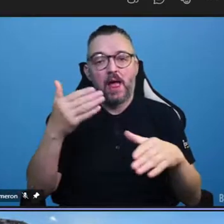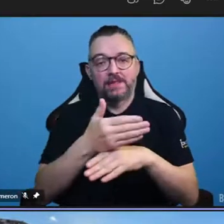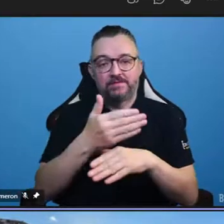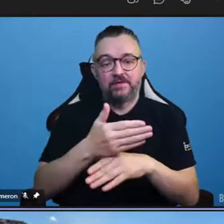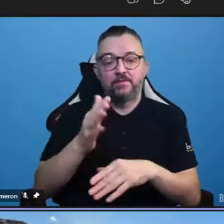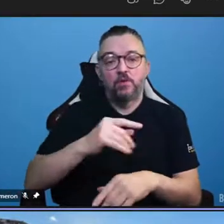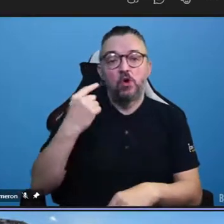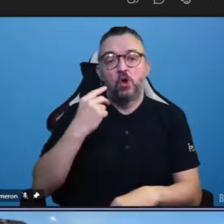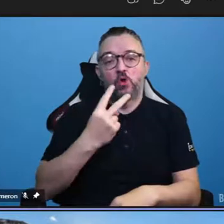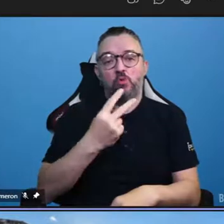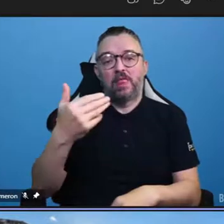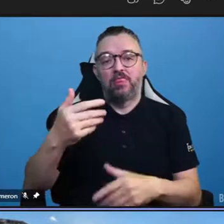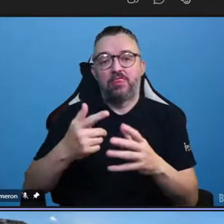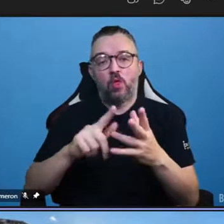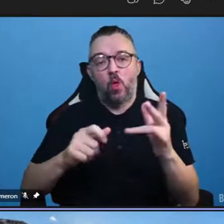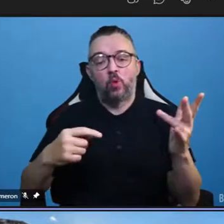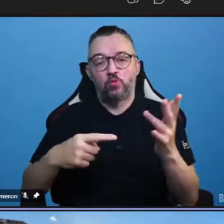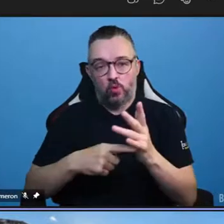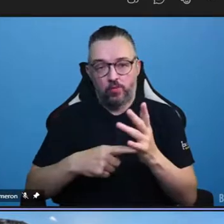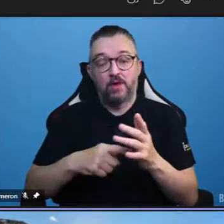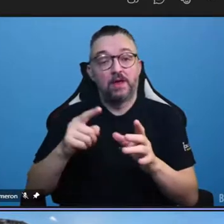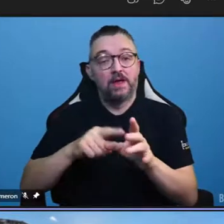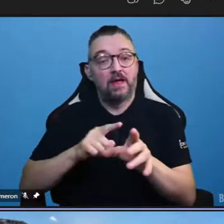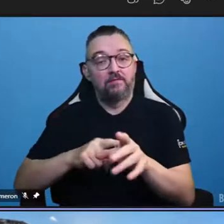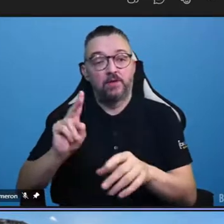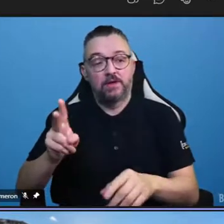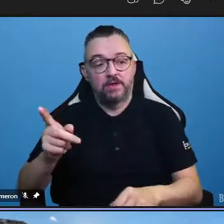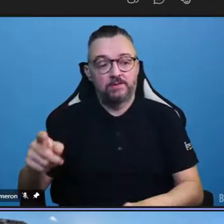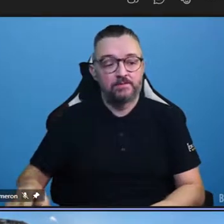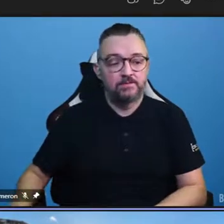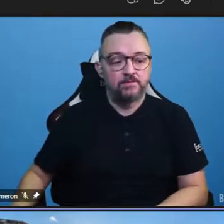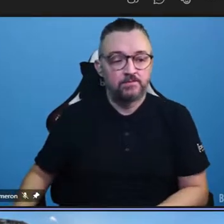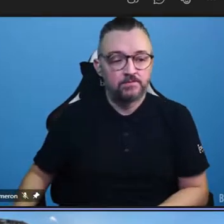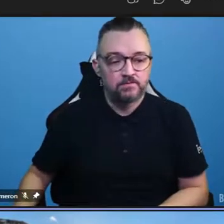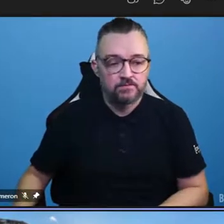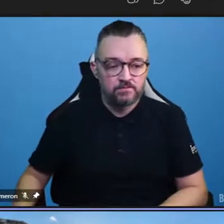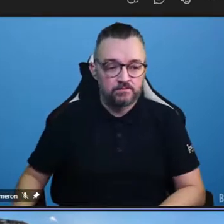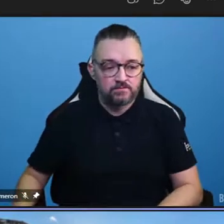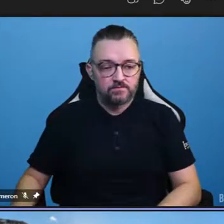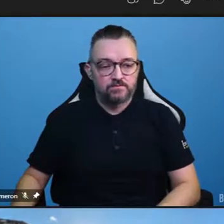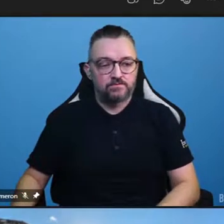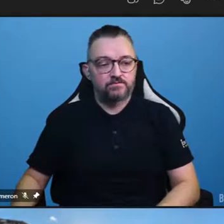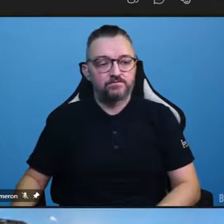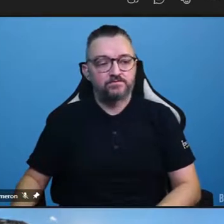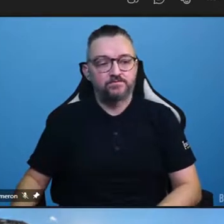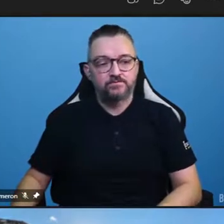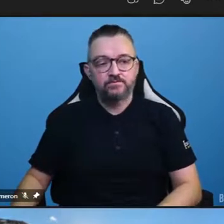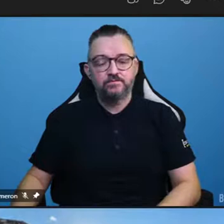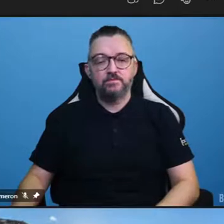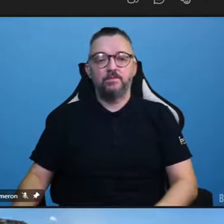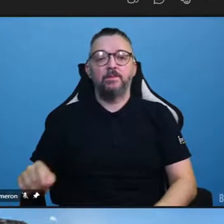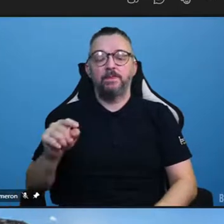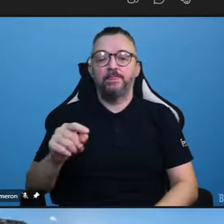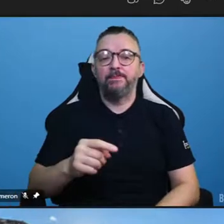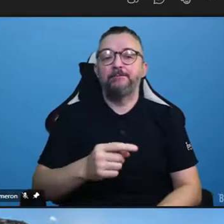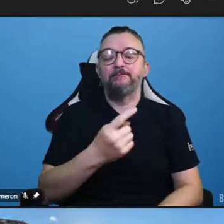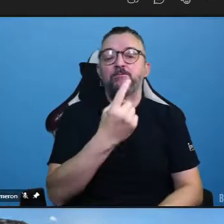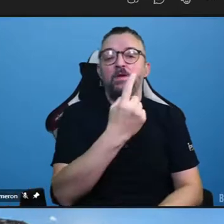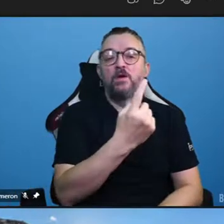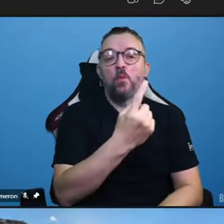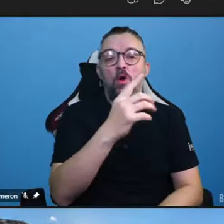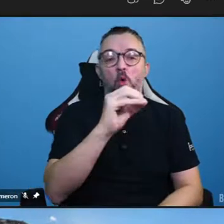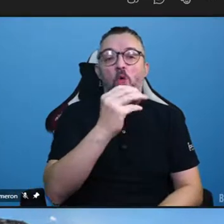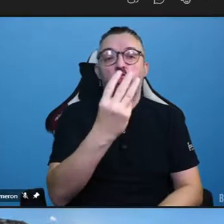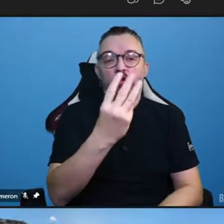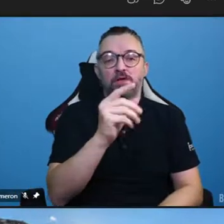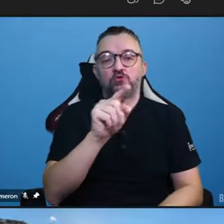of October. And Yvonne again. Thank you. Thank you, Chair. So this runs pages 103 through